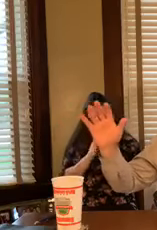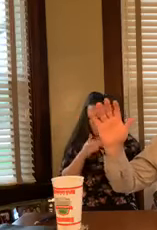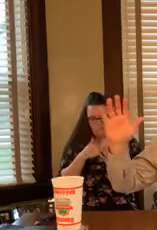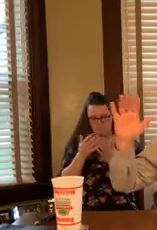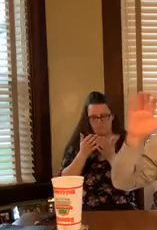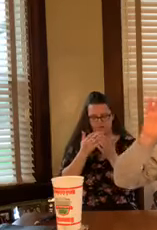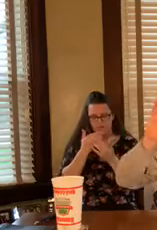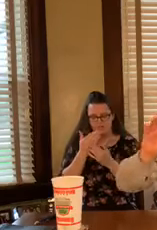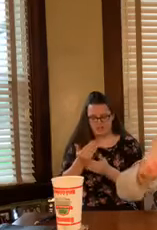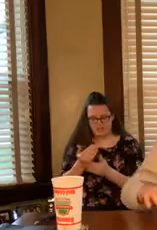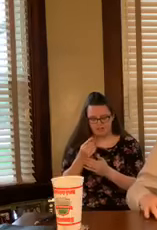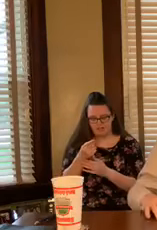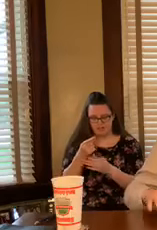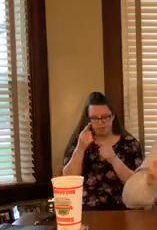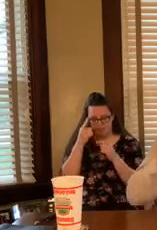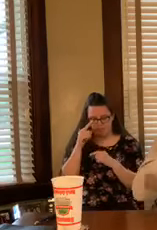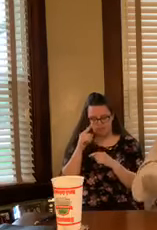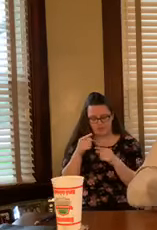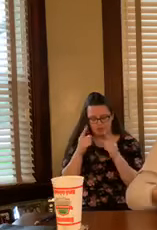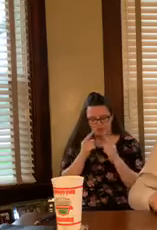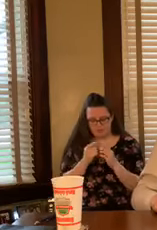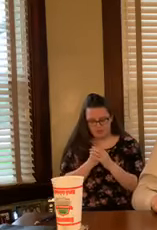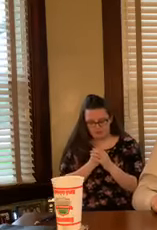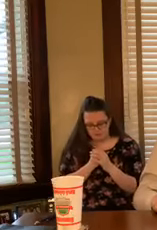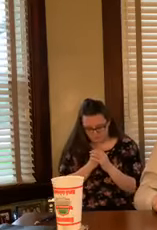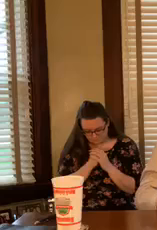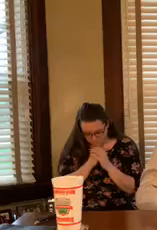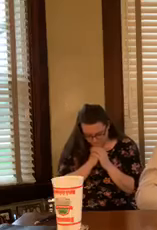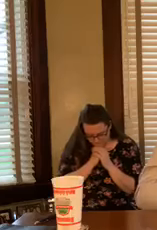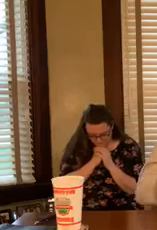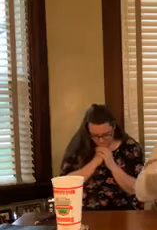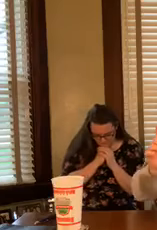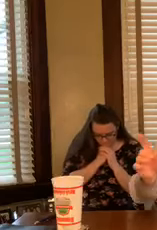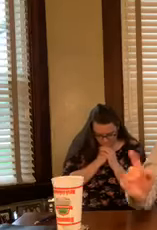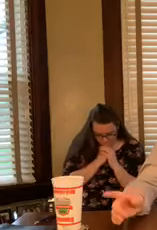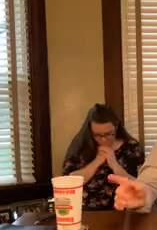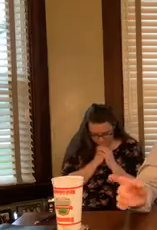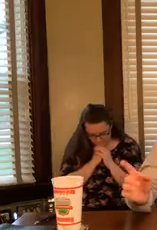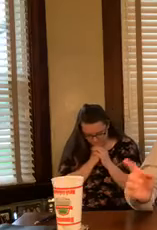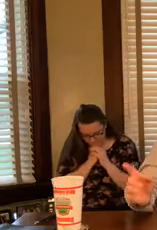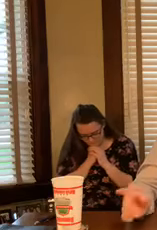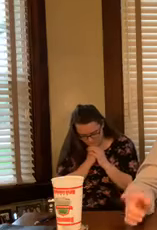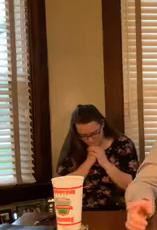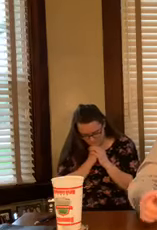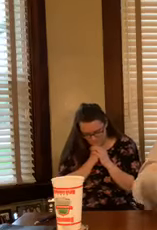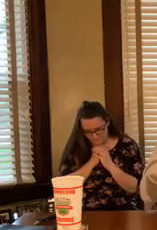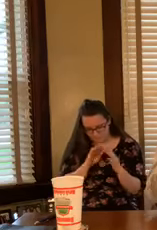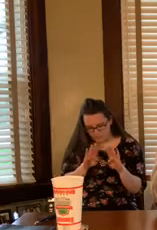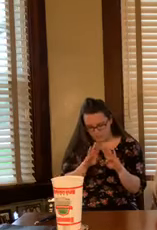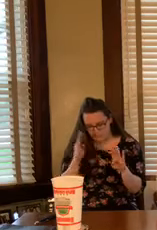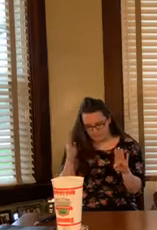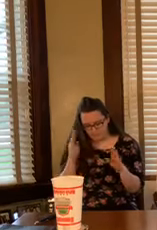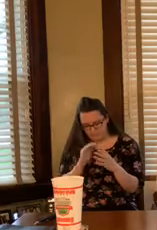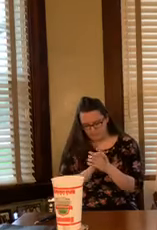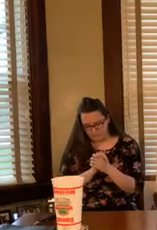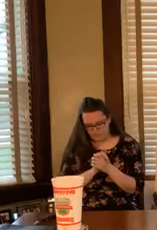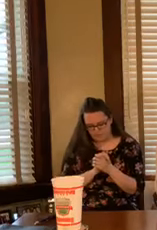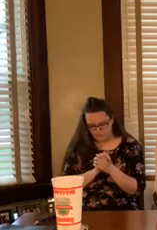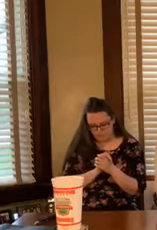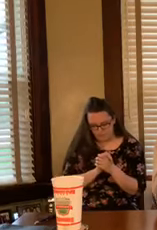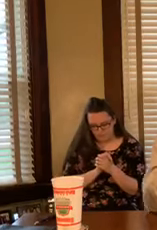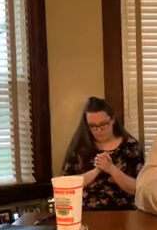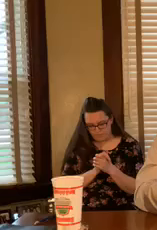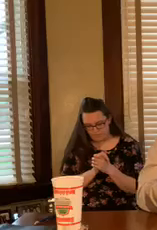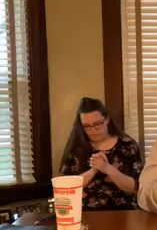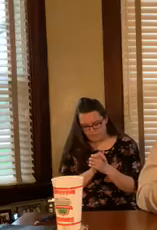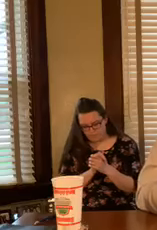again for tuning in. We'll end this right now and you can get on to the rest of your Sunday night. But the opening of the door requires you